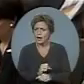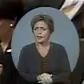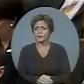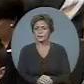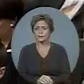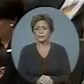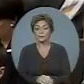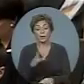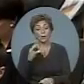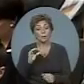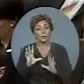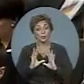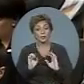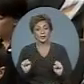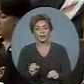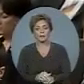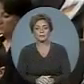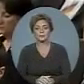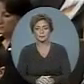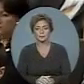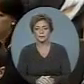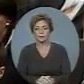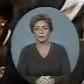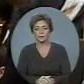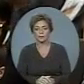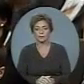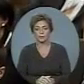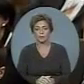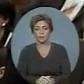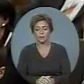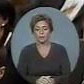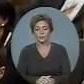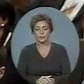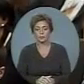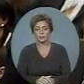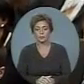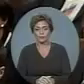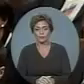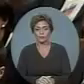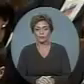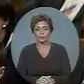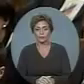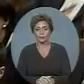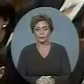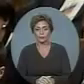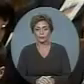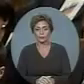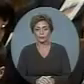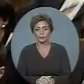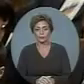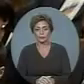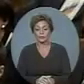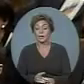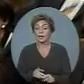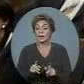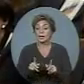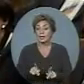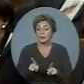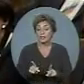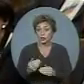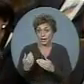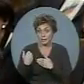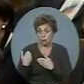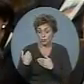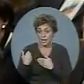in ongoing communication with the Afghan Independent Human Rights Commission. We've offered any help that is necessary. We're not